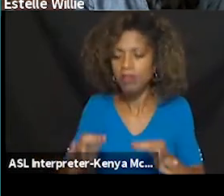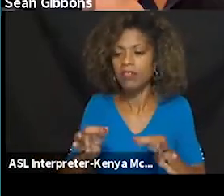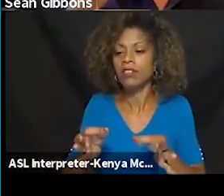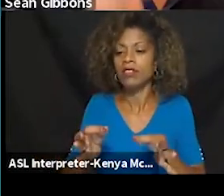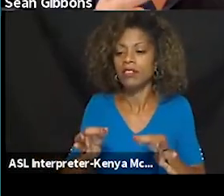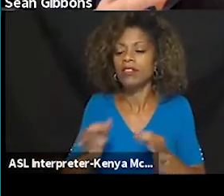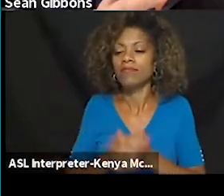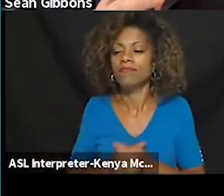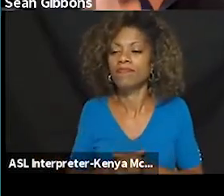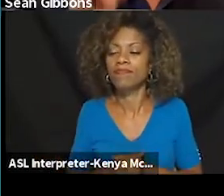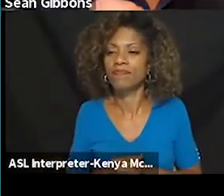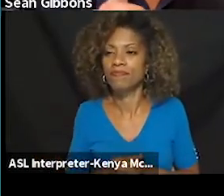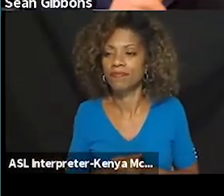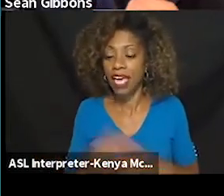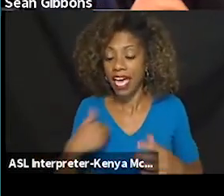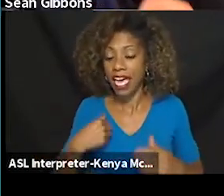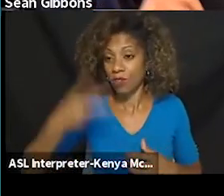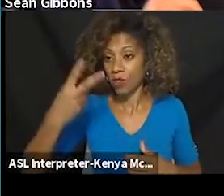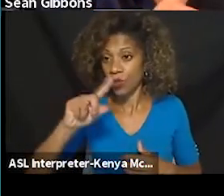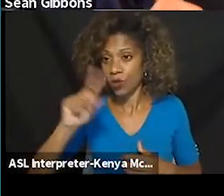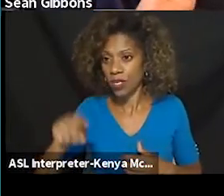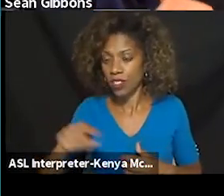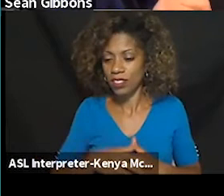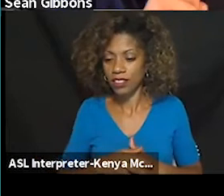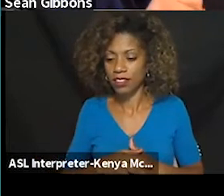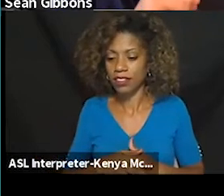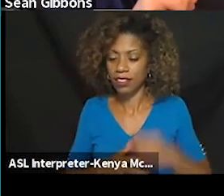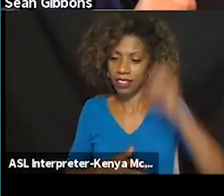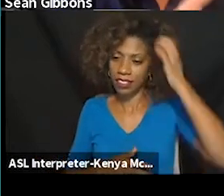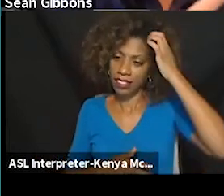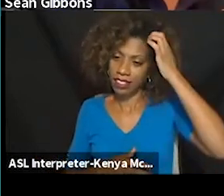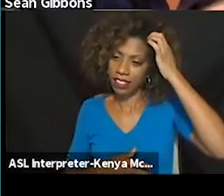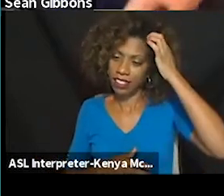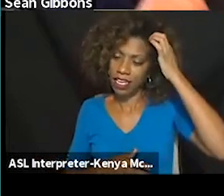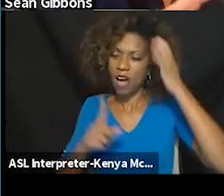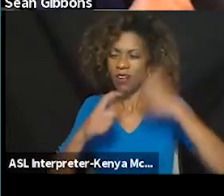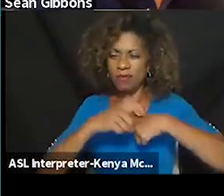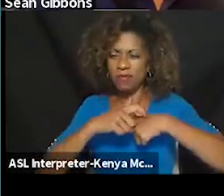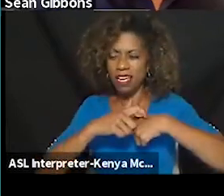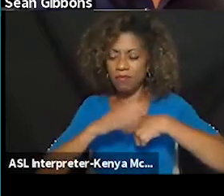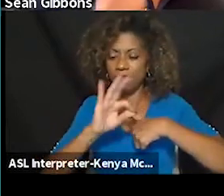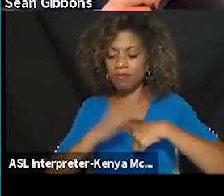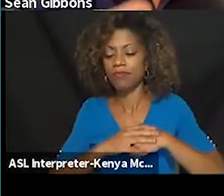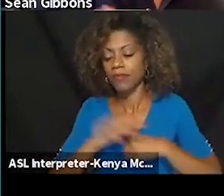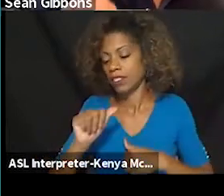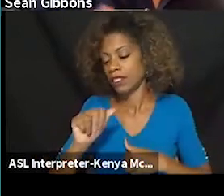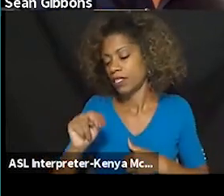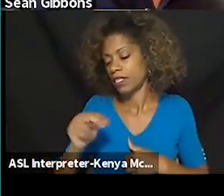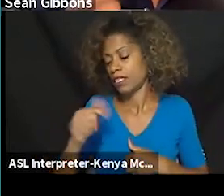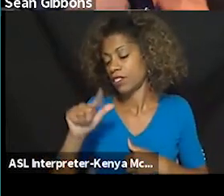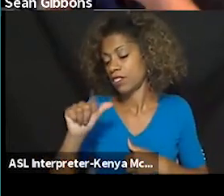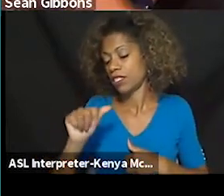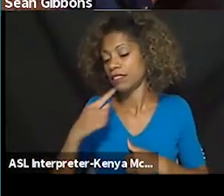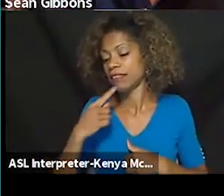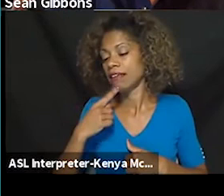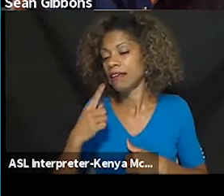2 questions. Let's see if we can move through them quickly, because I want to be mindful of time, because we still have quite a ways to go through the presentation. Angela asks, how did you build relationships with